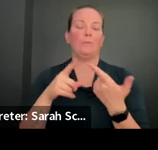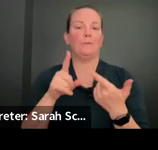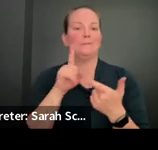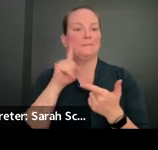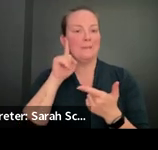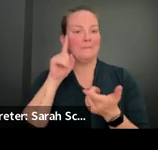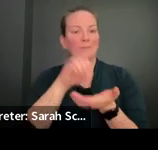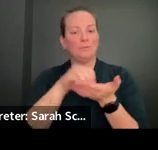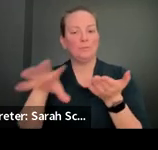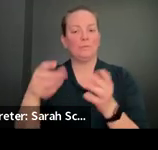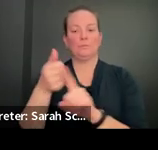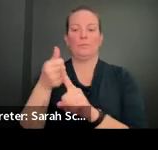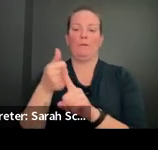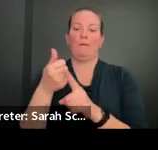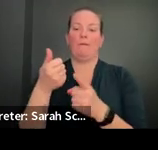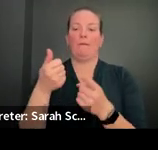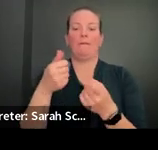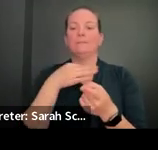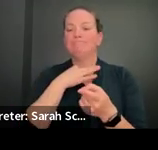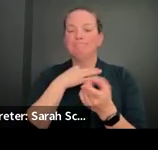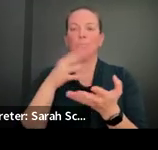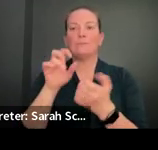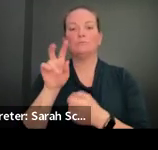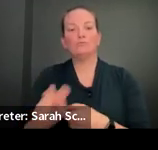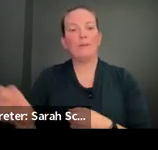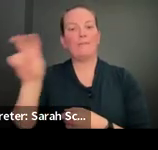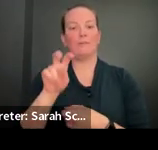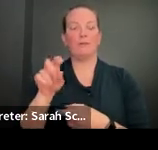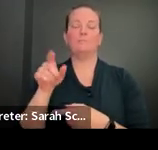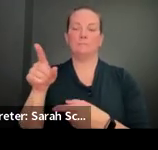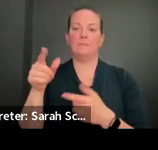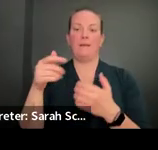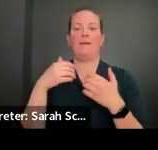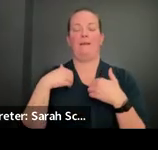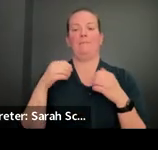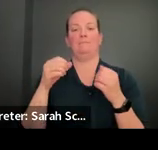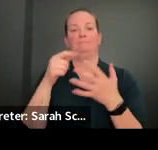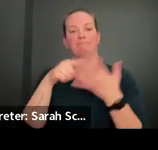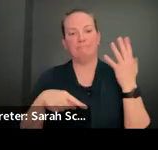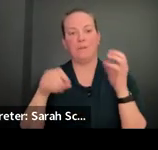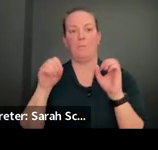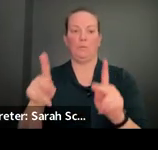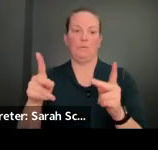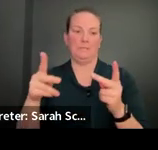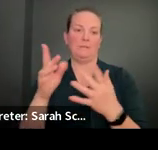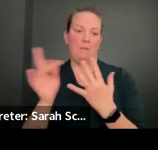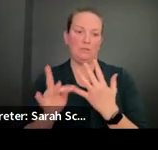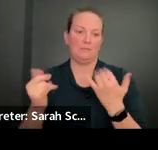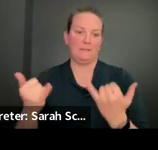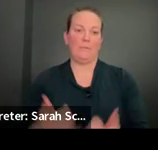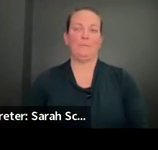are interested in traveling have more than one possibility. At the